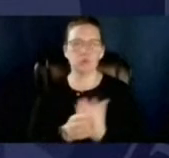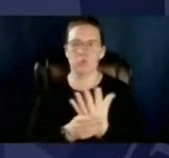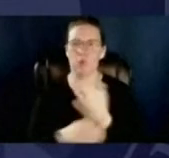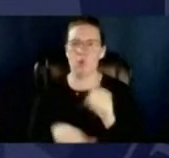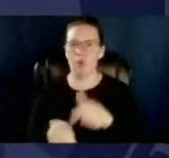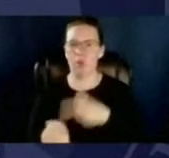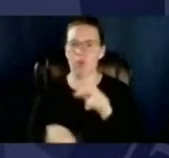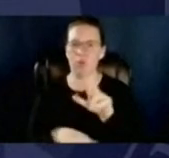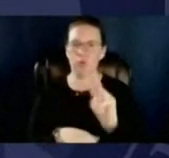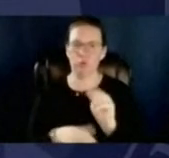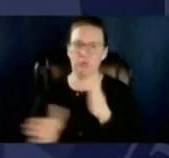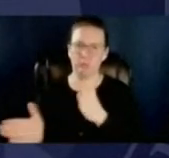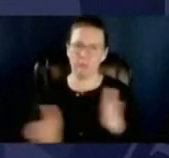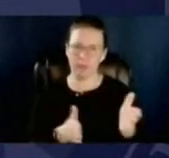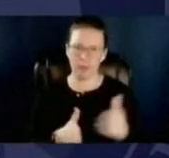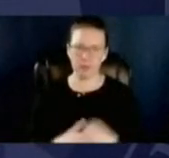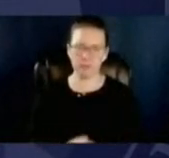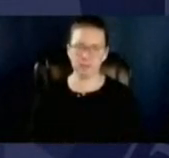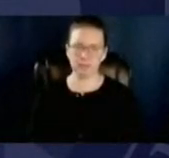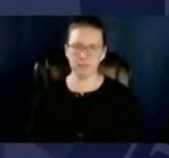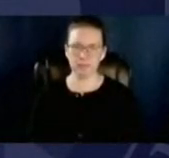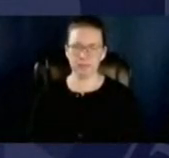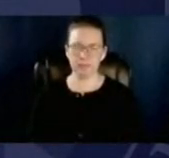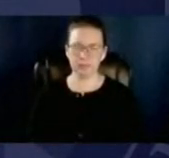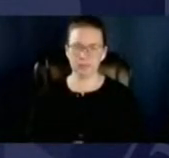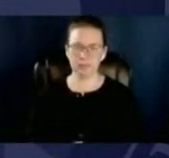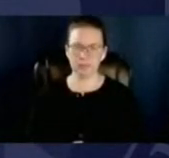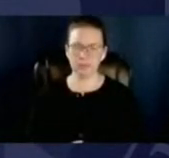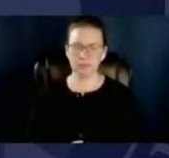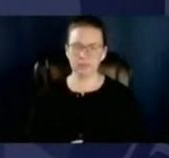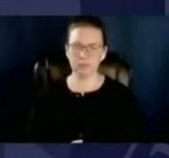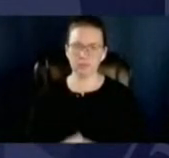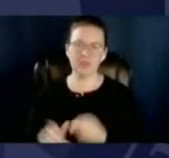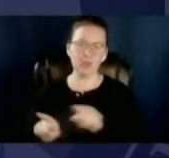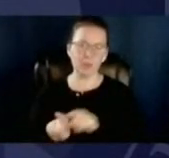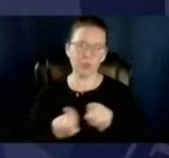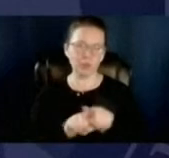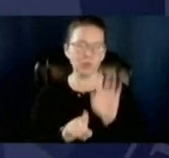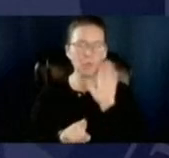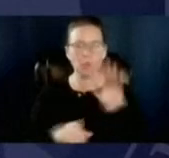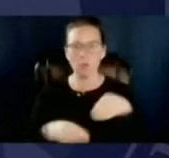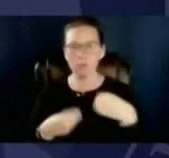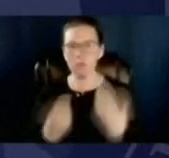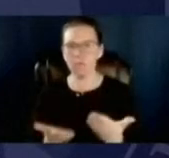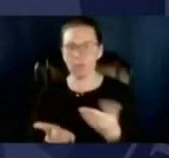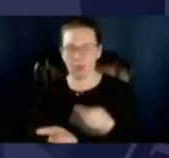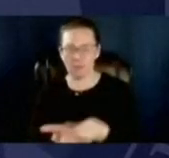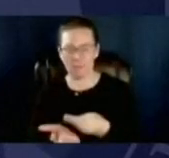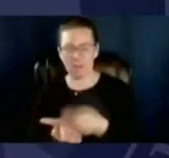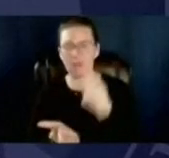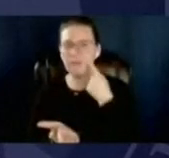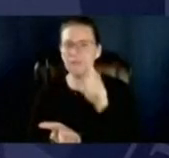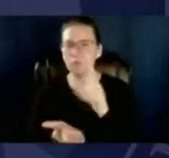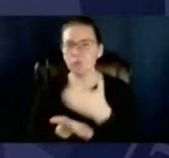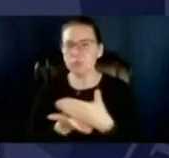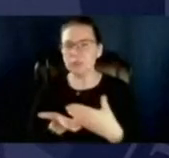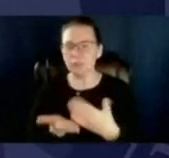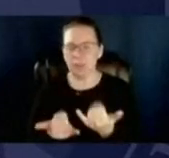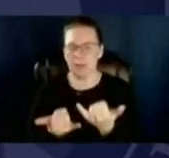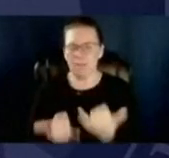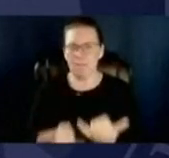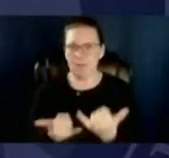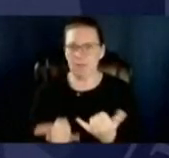we've allocated money for some immediate short-term